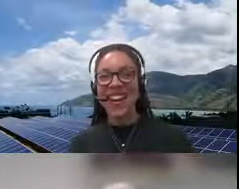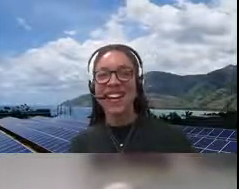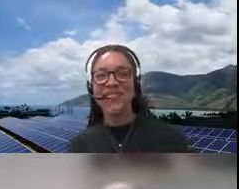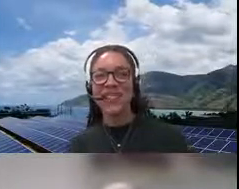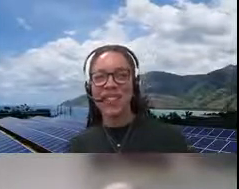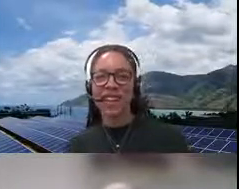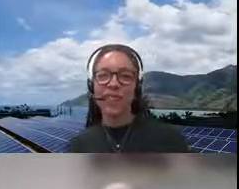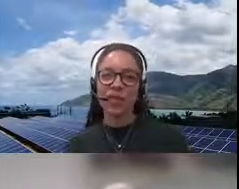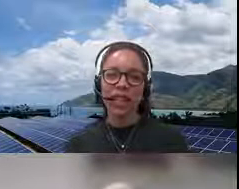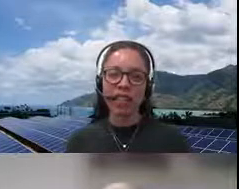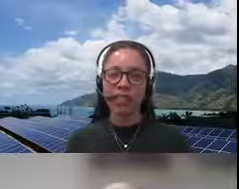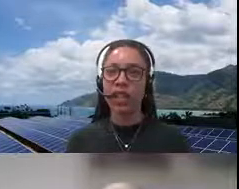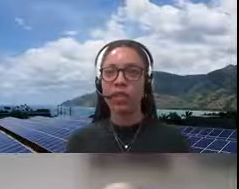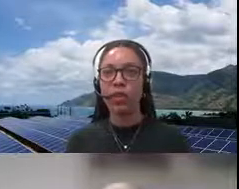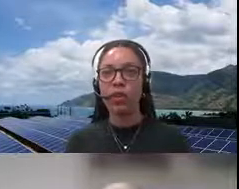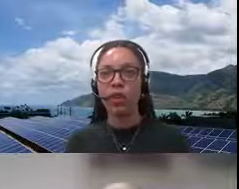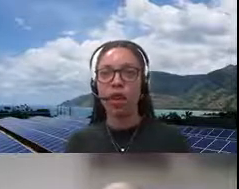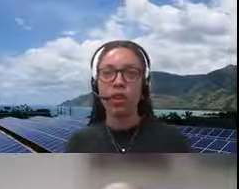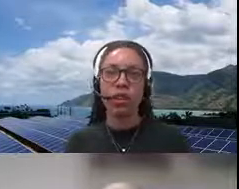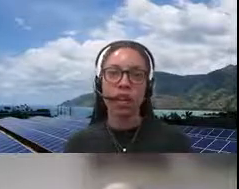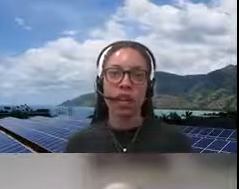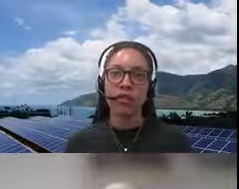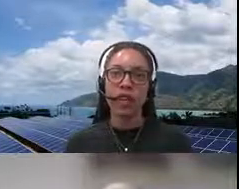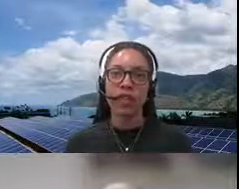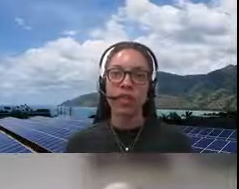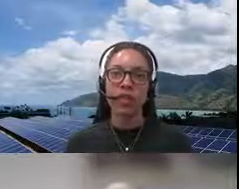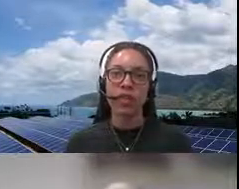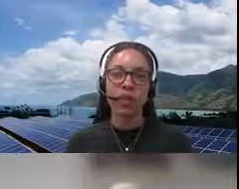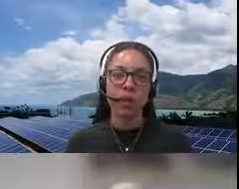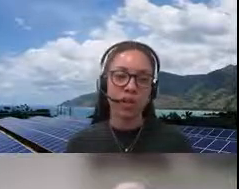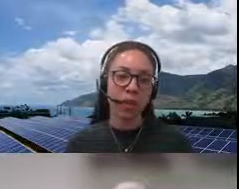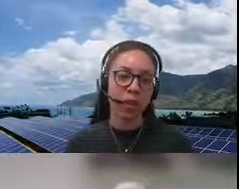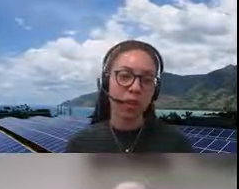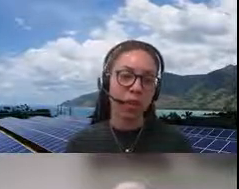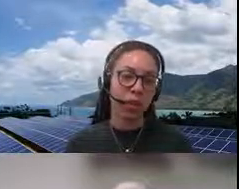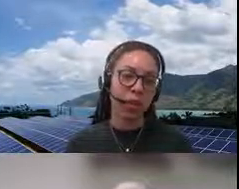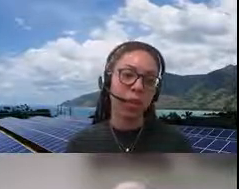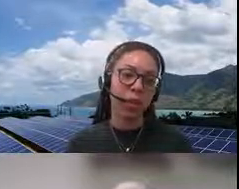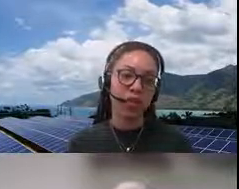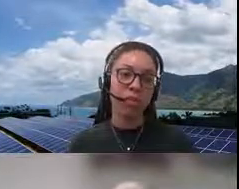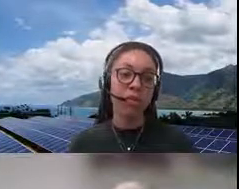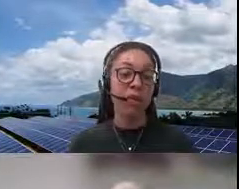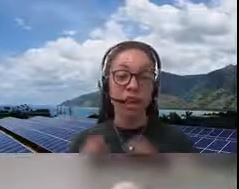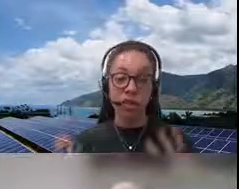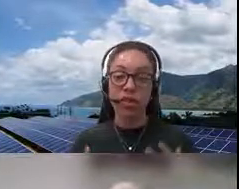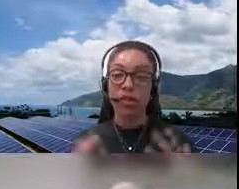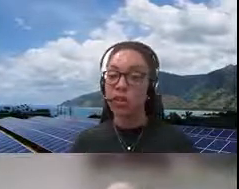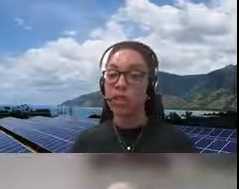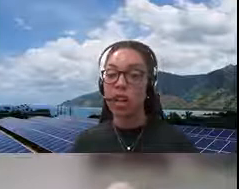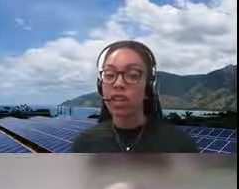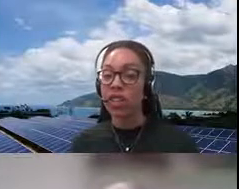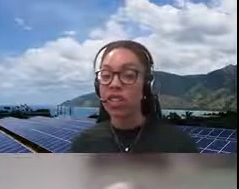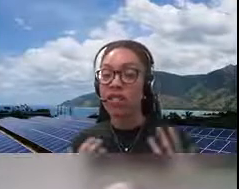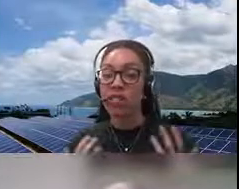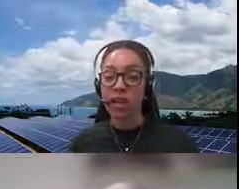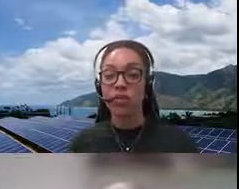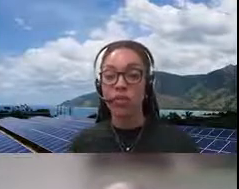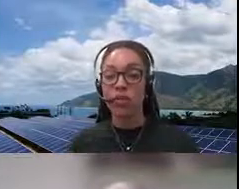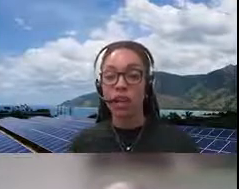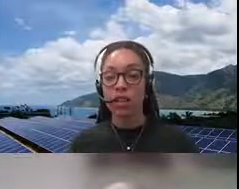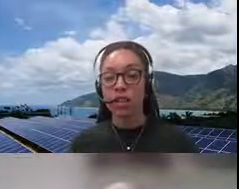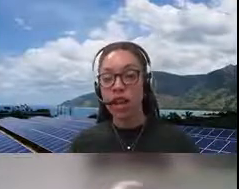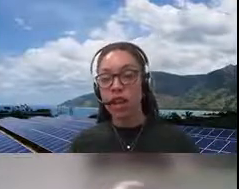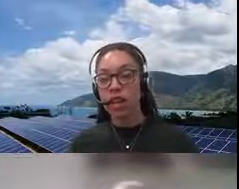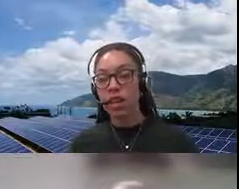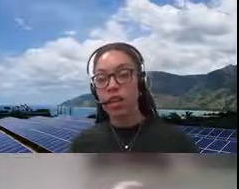second. So yeah, it's really, really critical. And in fact, in other projects we've been speaking with local governments about their interest and appetite, and they just said the biggest